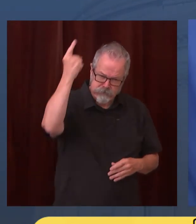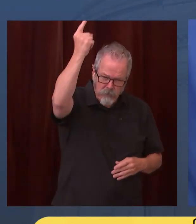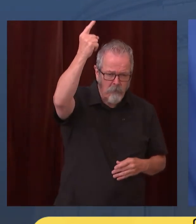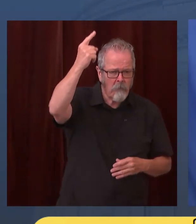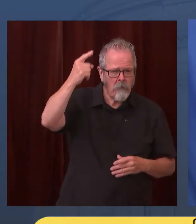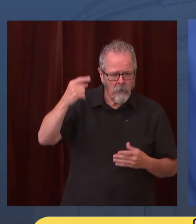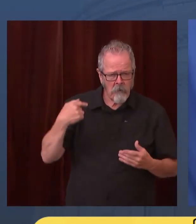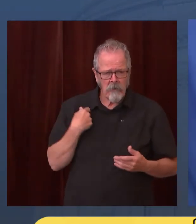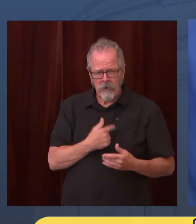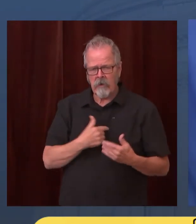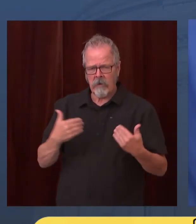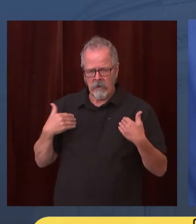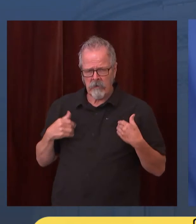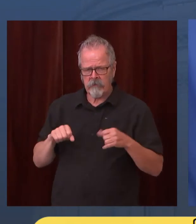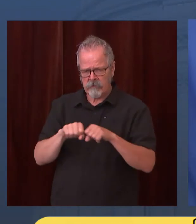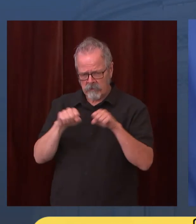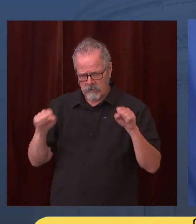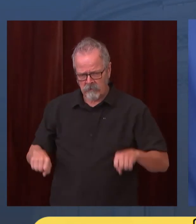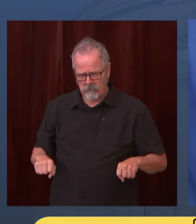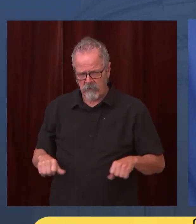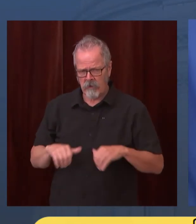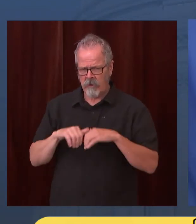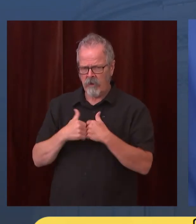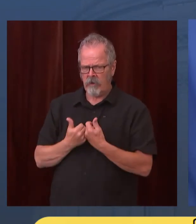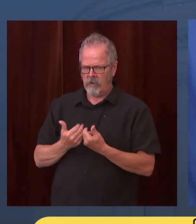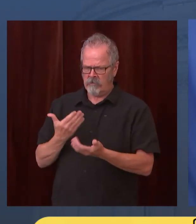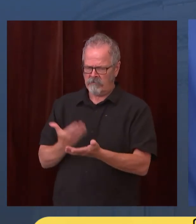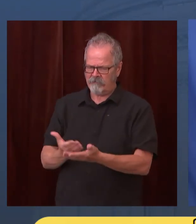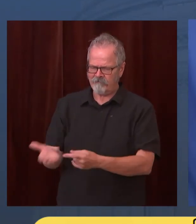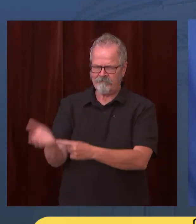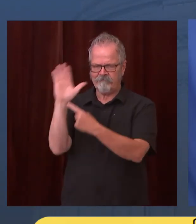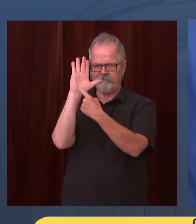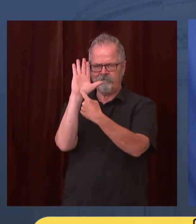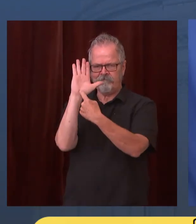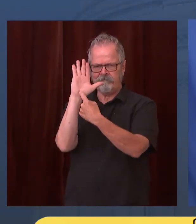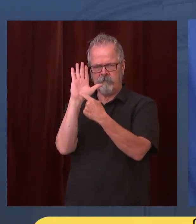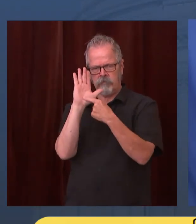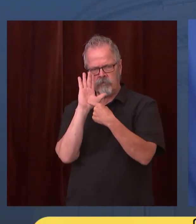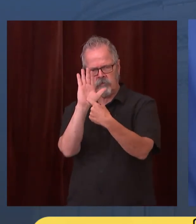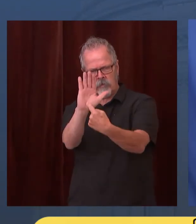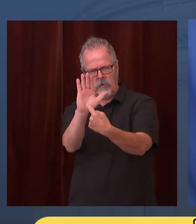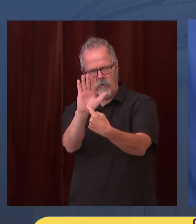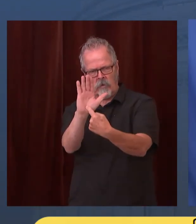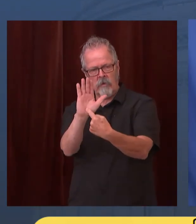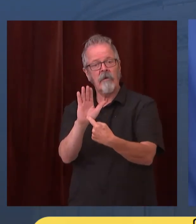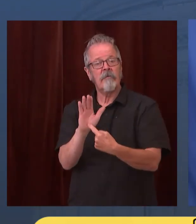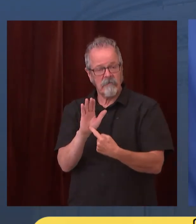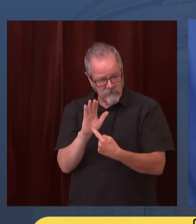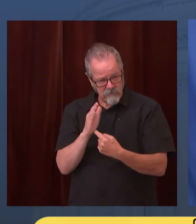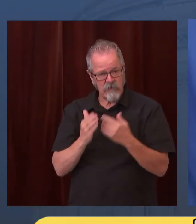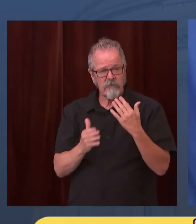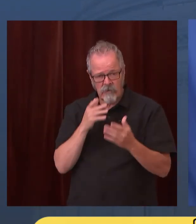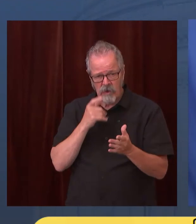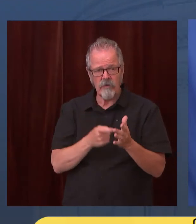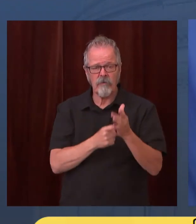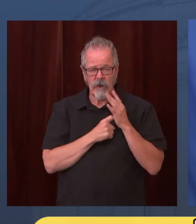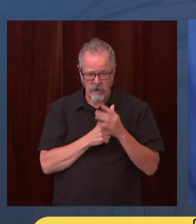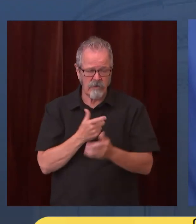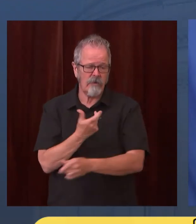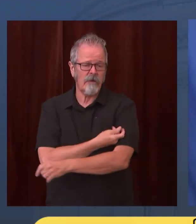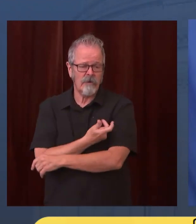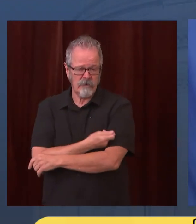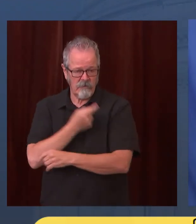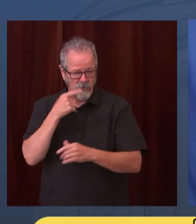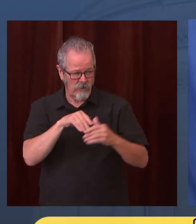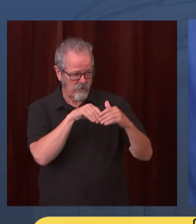a mechanism of making it easier for the businesses to identify those who actually are actually vaccinated.